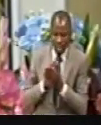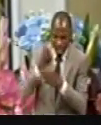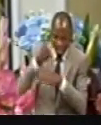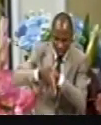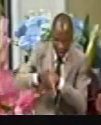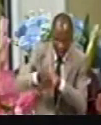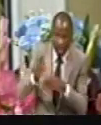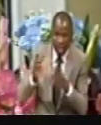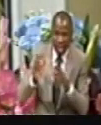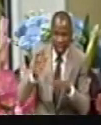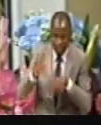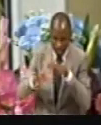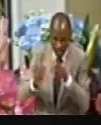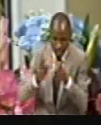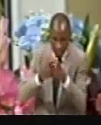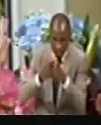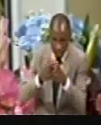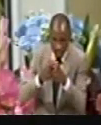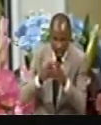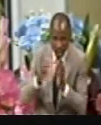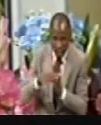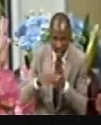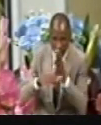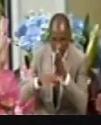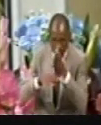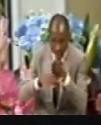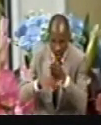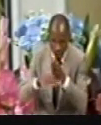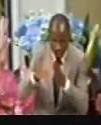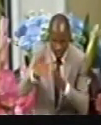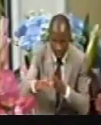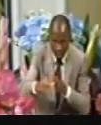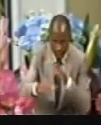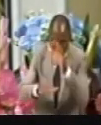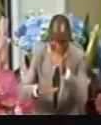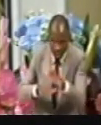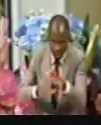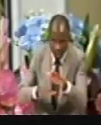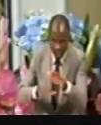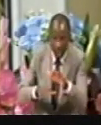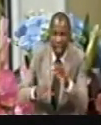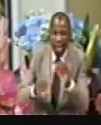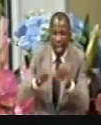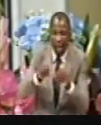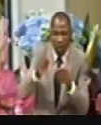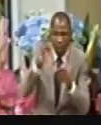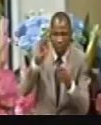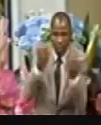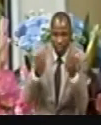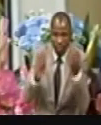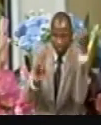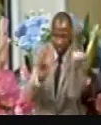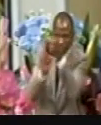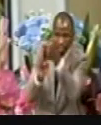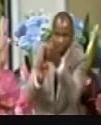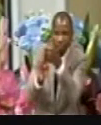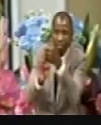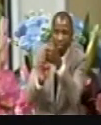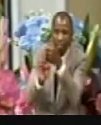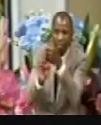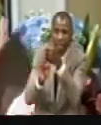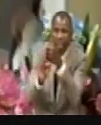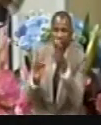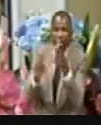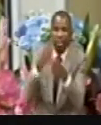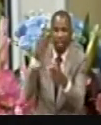And I said, okay, let me cross. And I was carrying gas. So as I was about to cross, just 2 steps